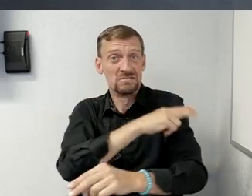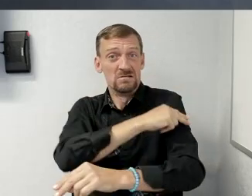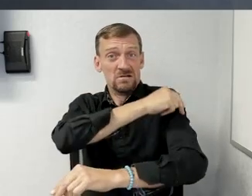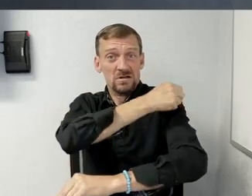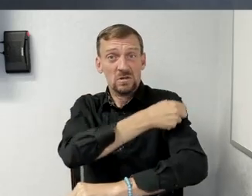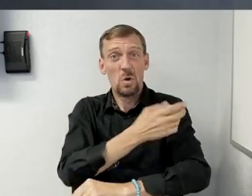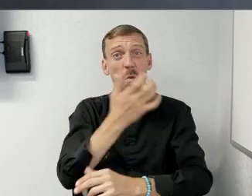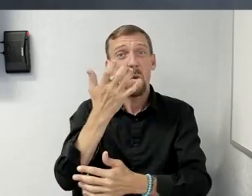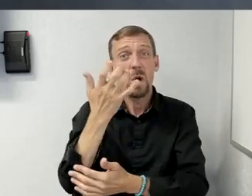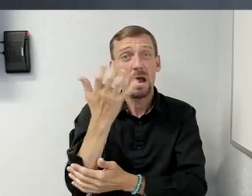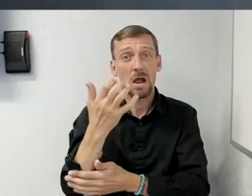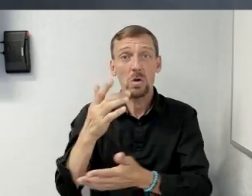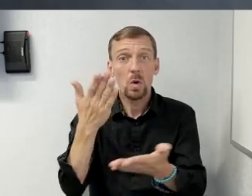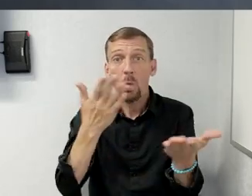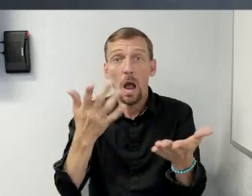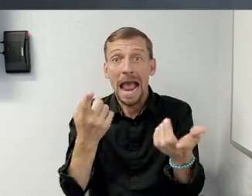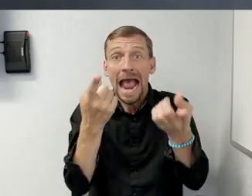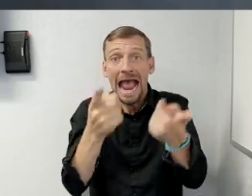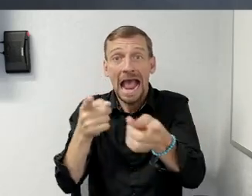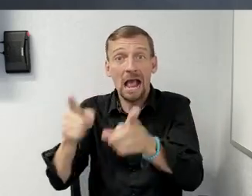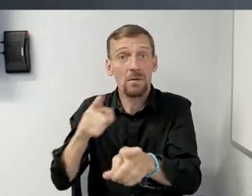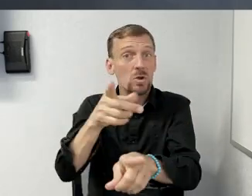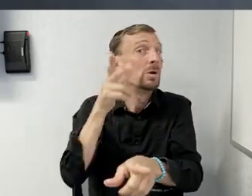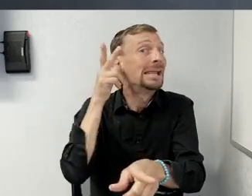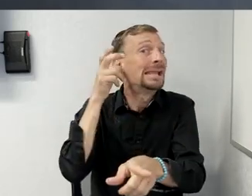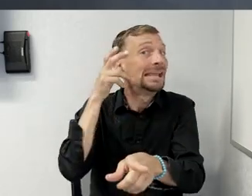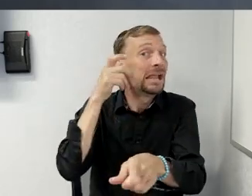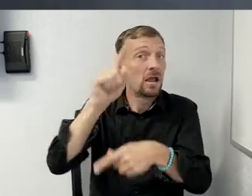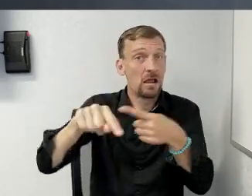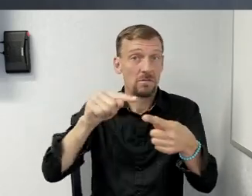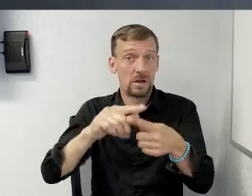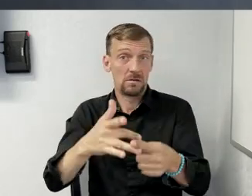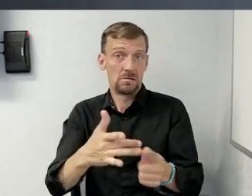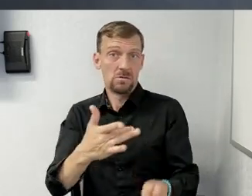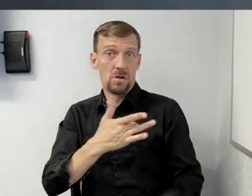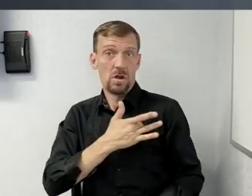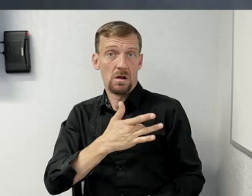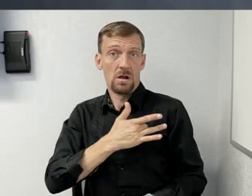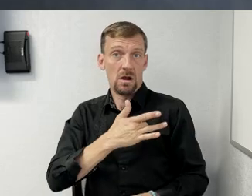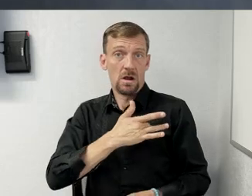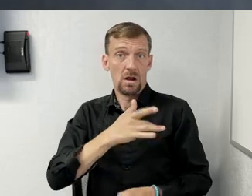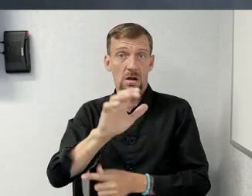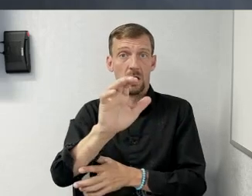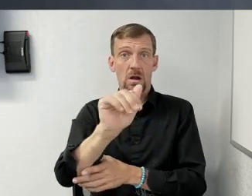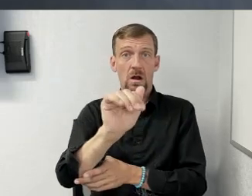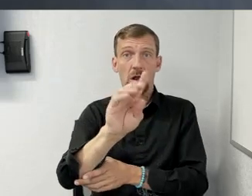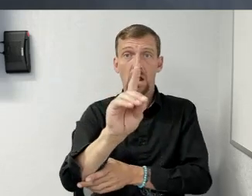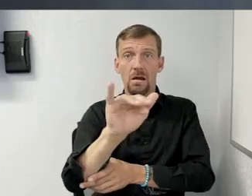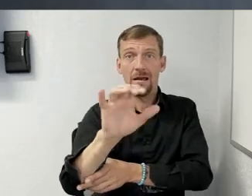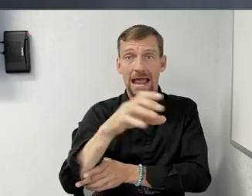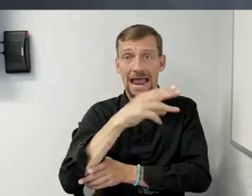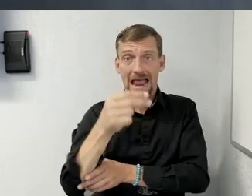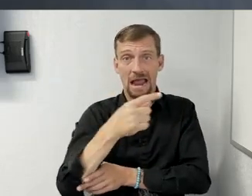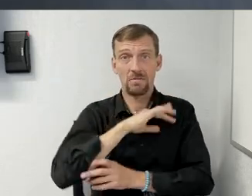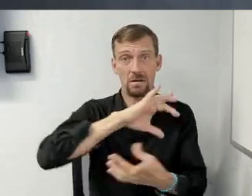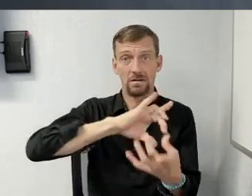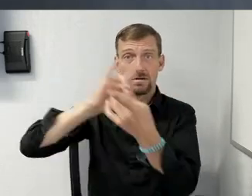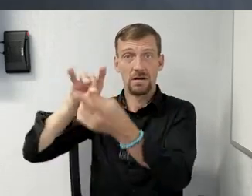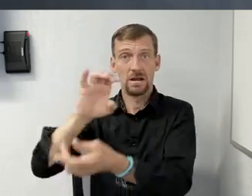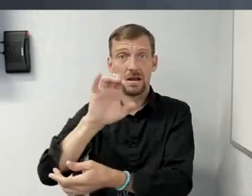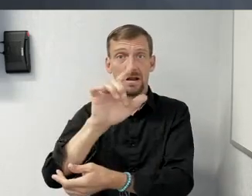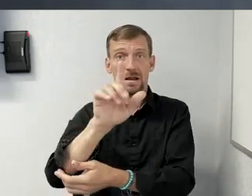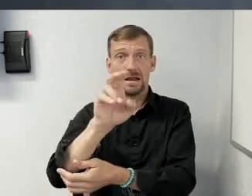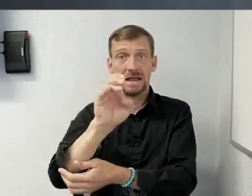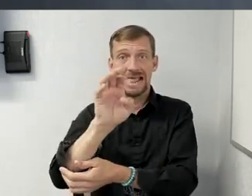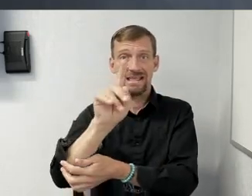The things that are going on, you've heard a lot about the cardiac, the heart, and we've tied in with the Cleveland Clinic, the